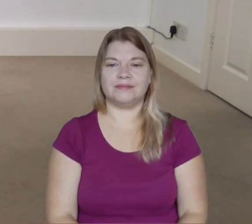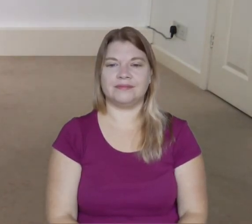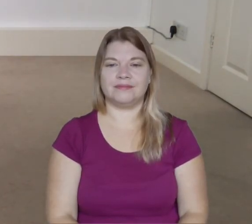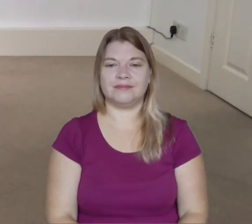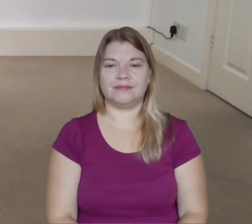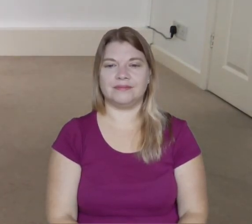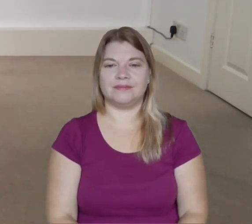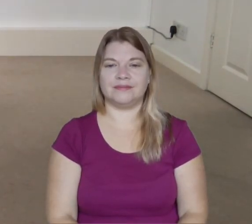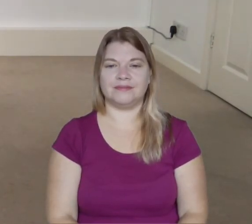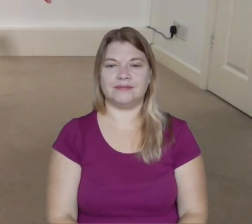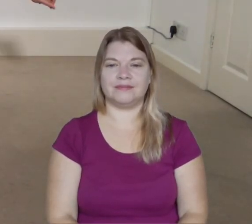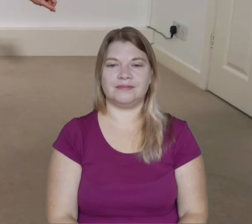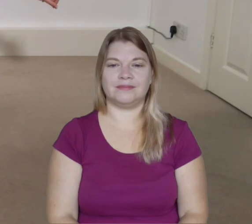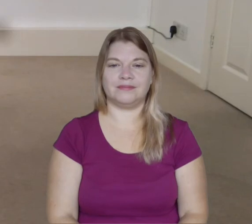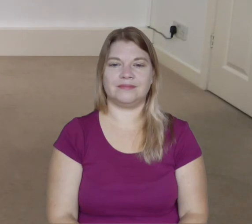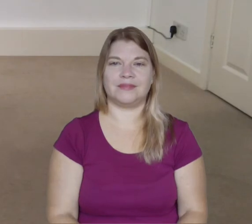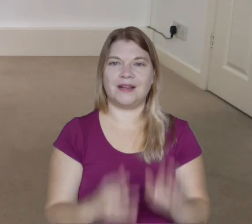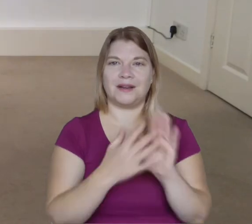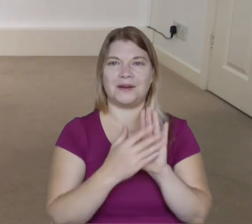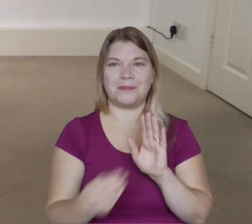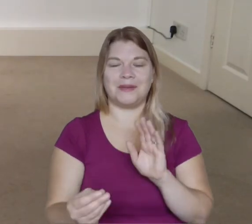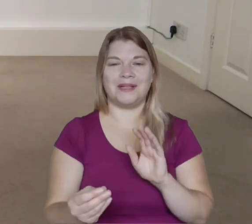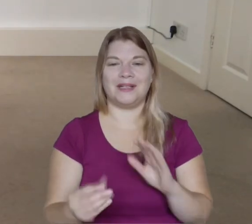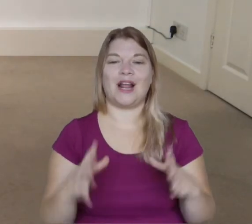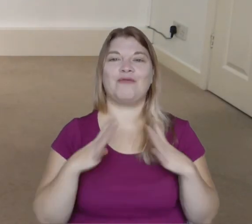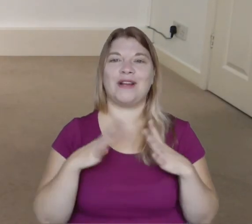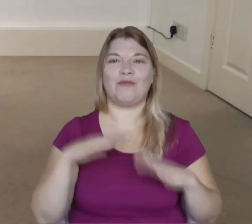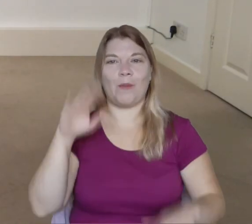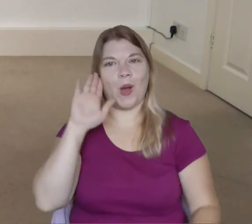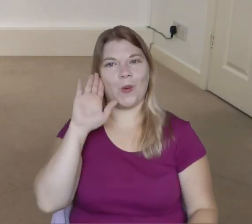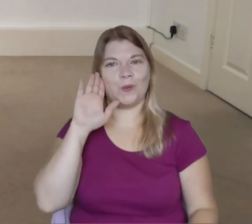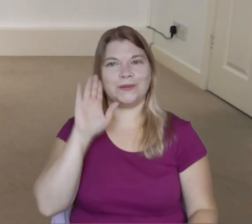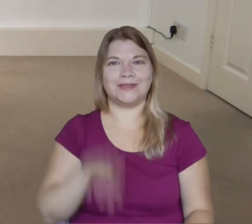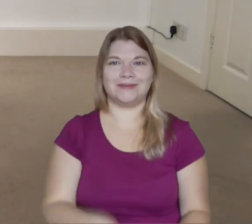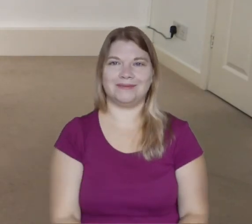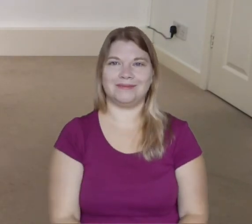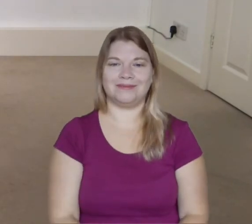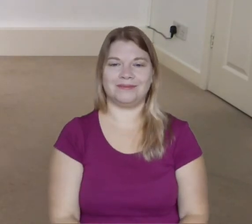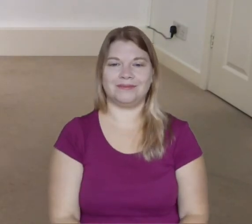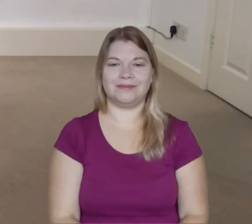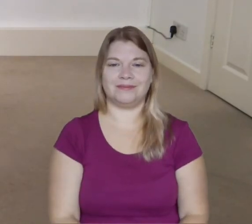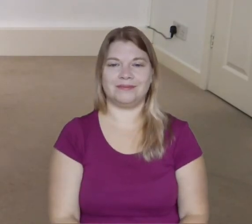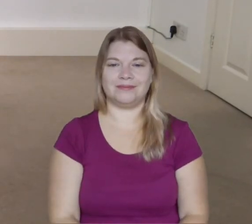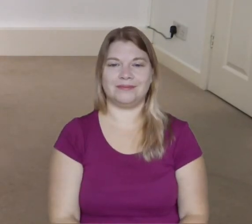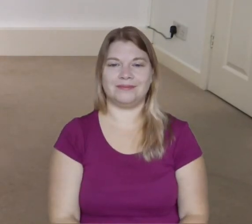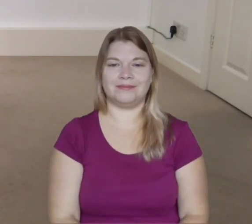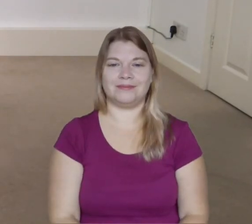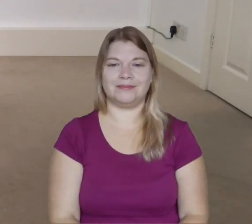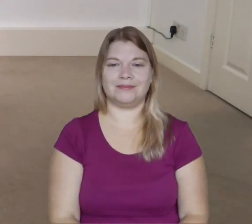open. In and out. In. Now ready for those poses? Pose.